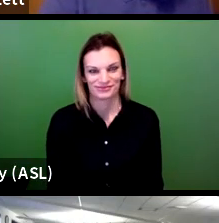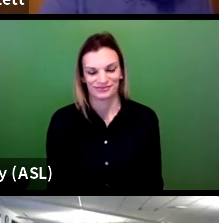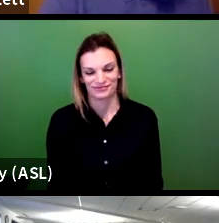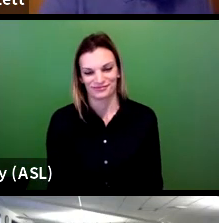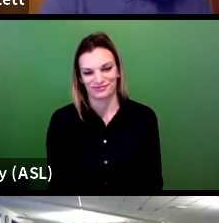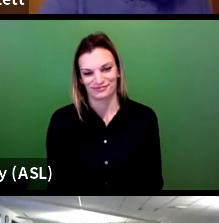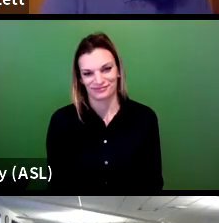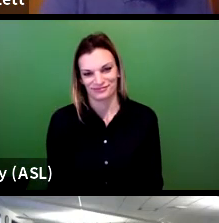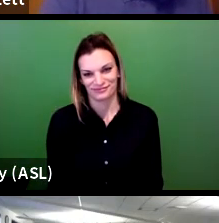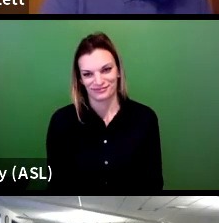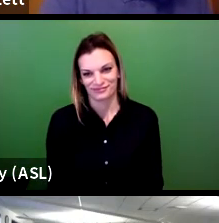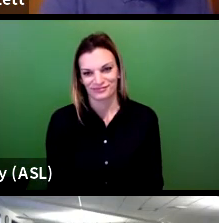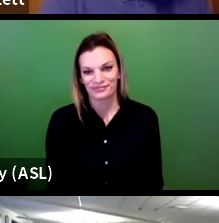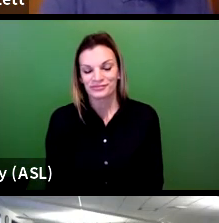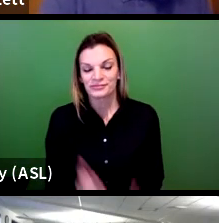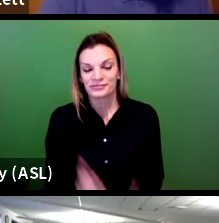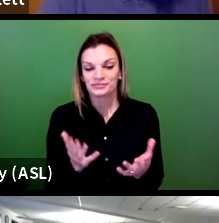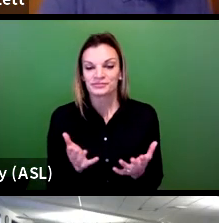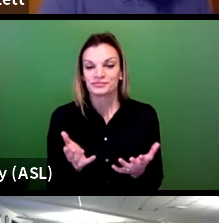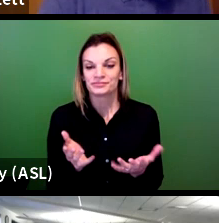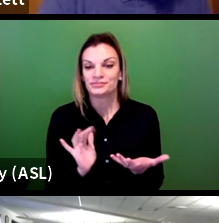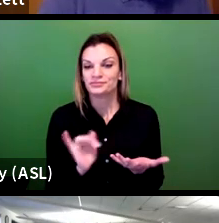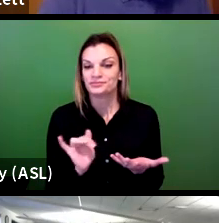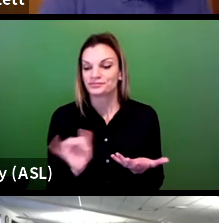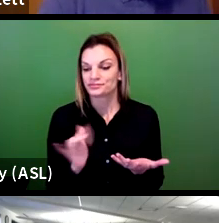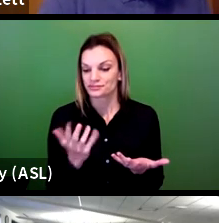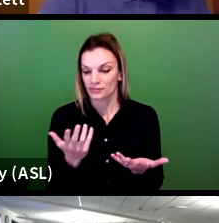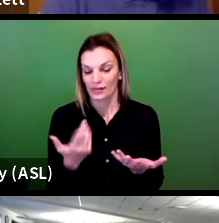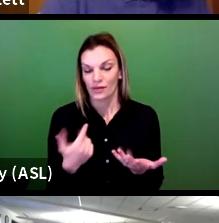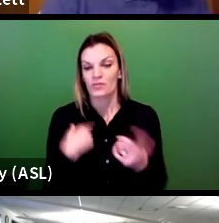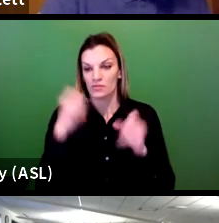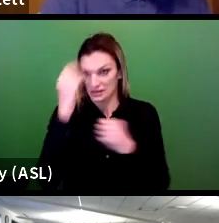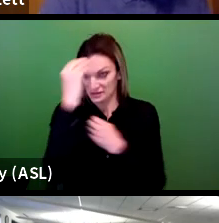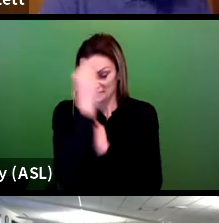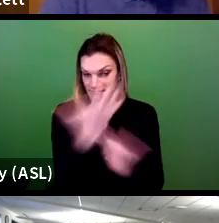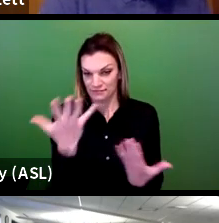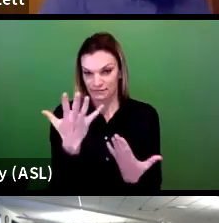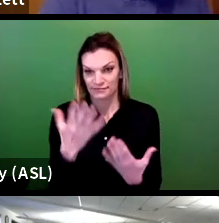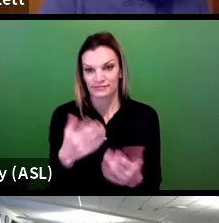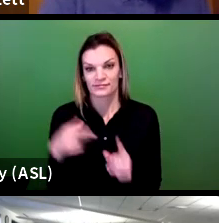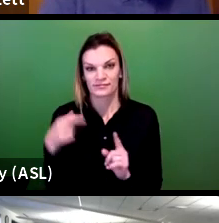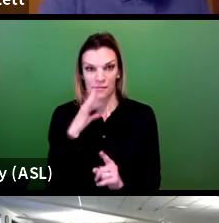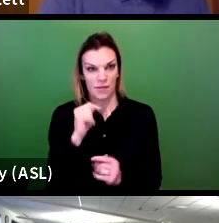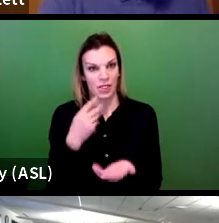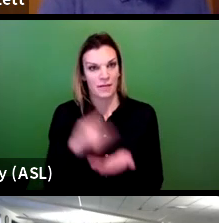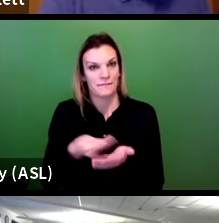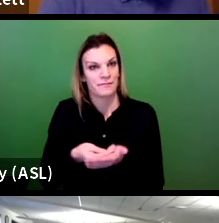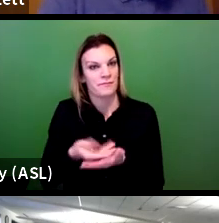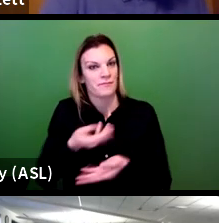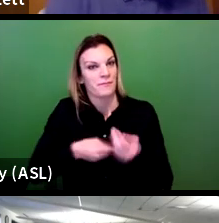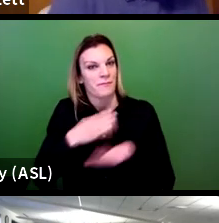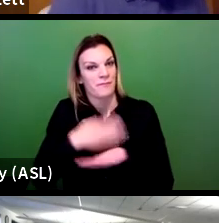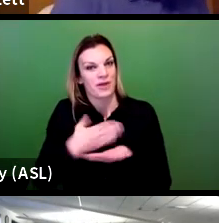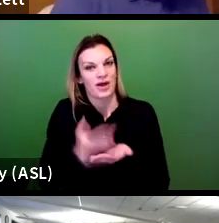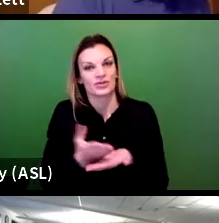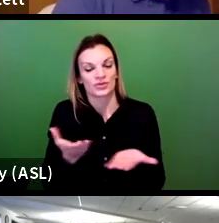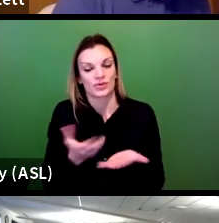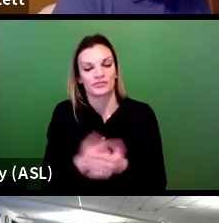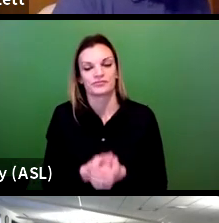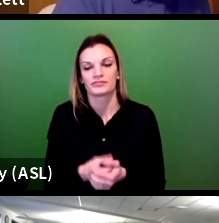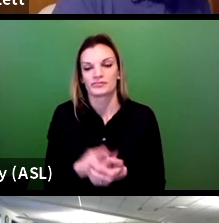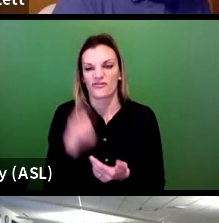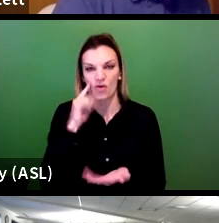of that. An update that we can give today on the budget, though, and your compensation is